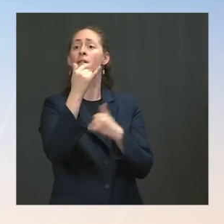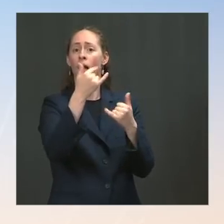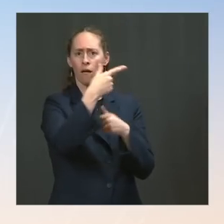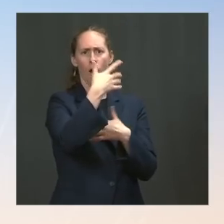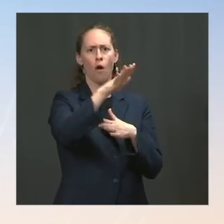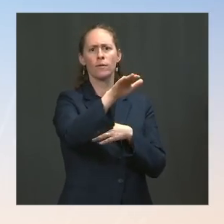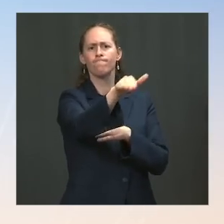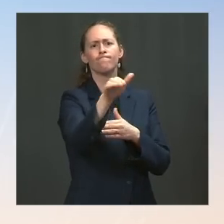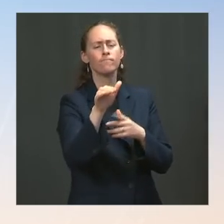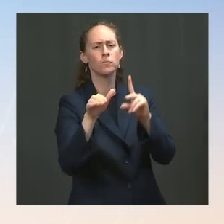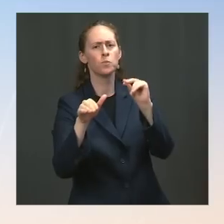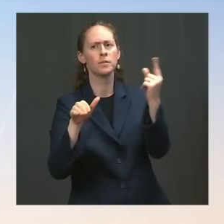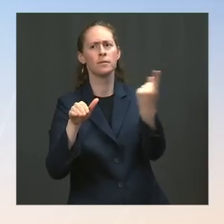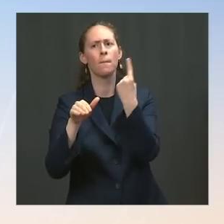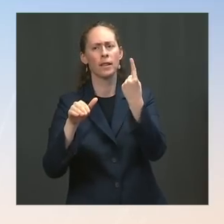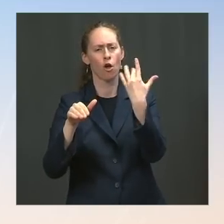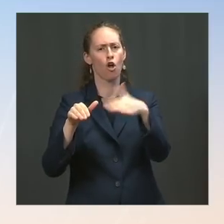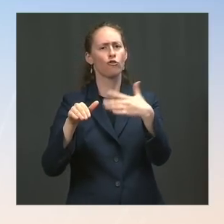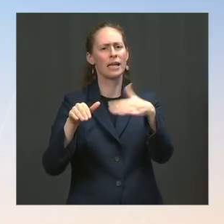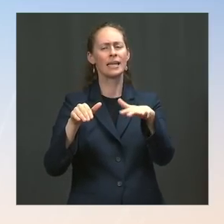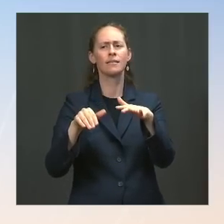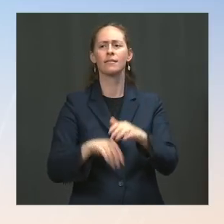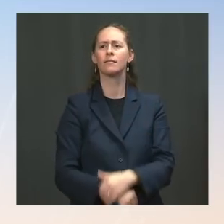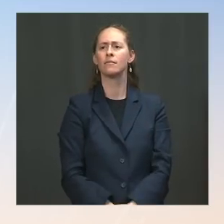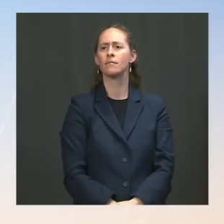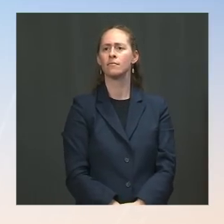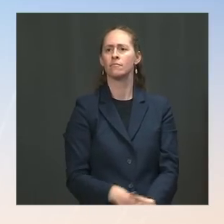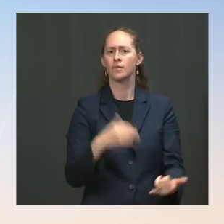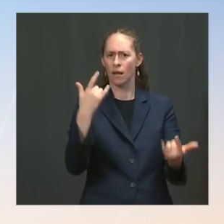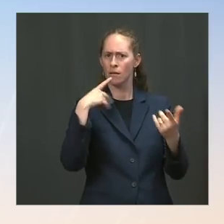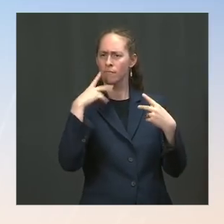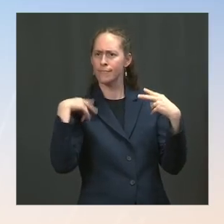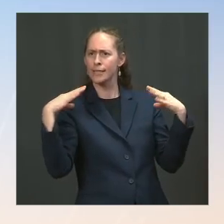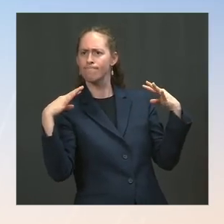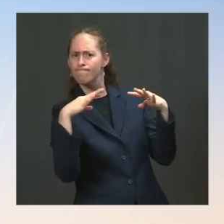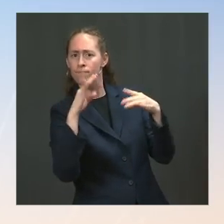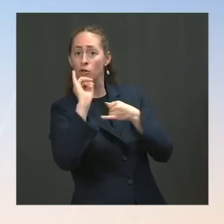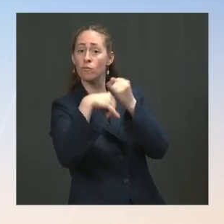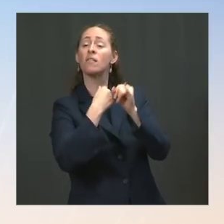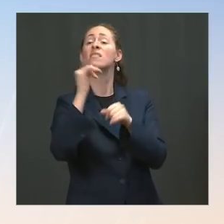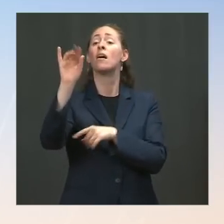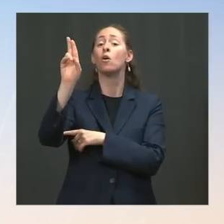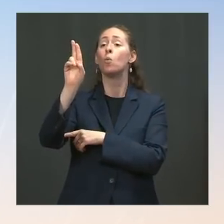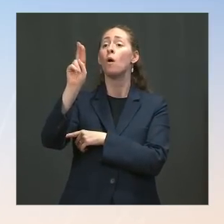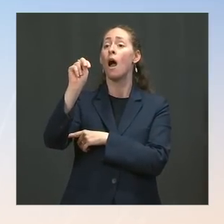way from international bodies, including the United Nations, which we would certainly support.